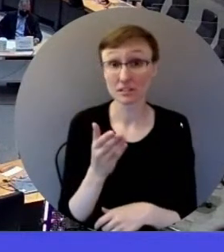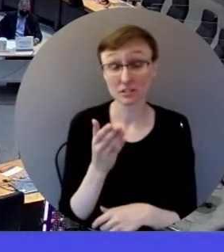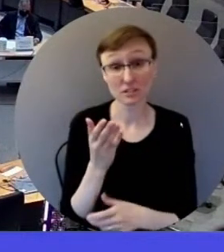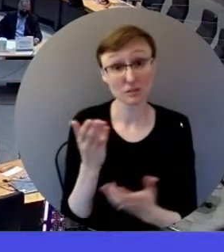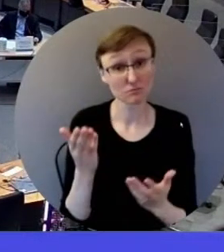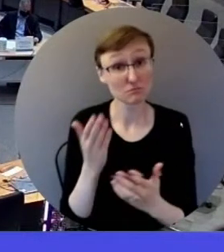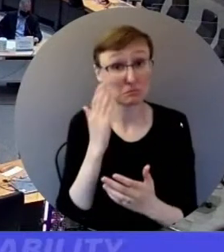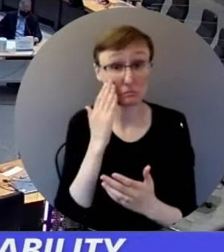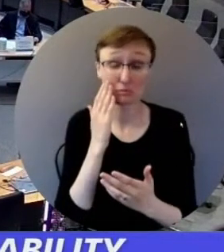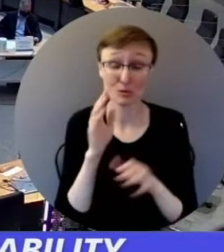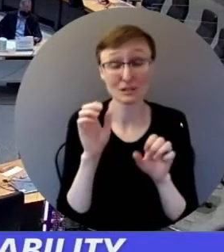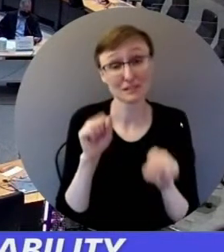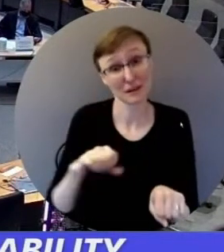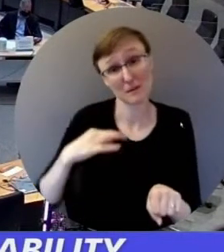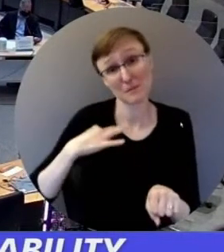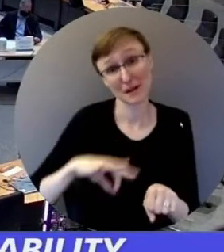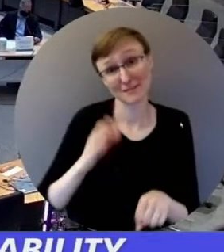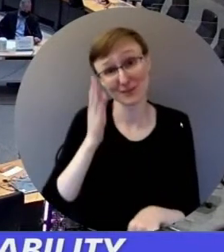useful.